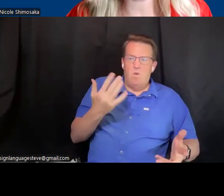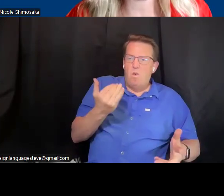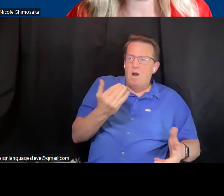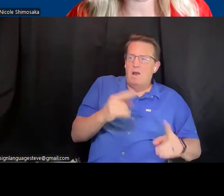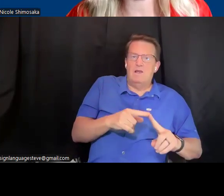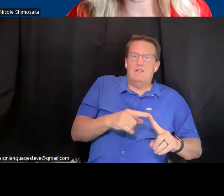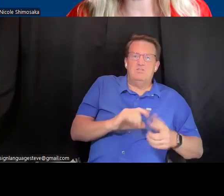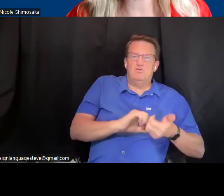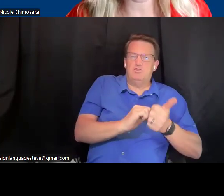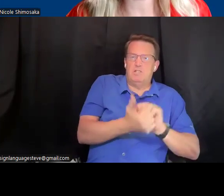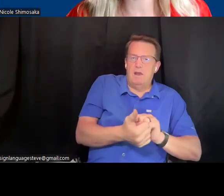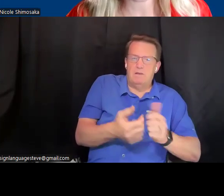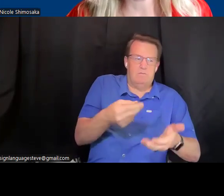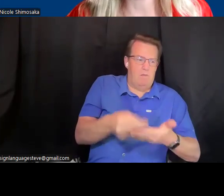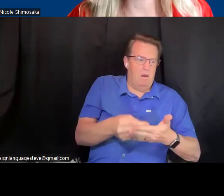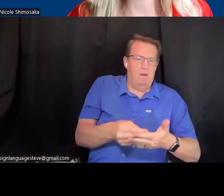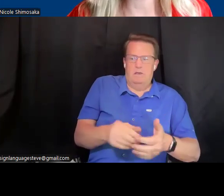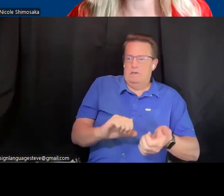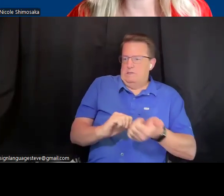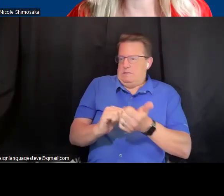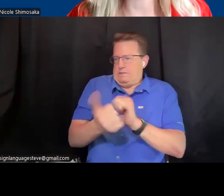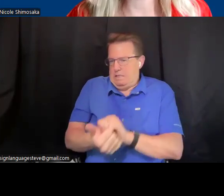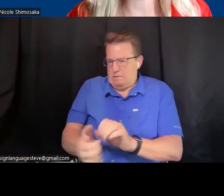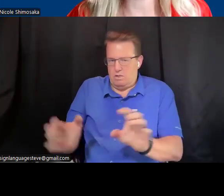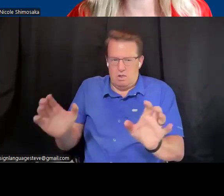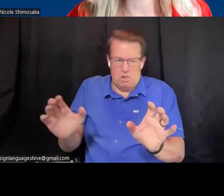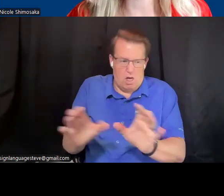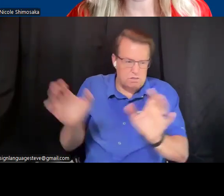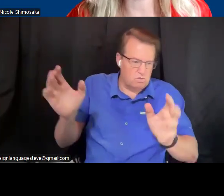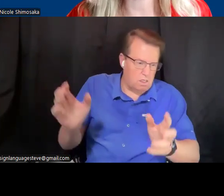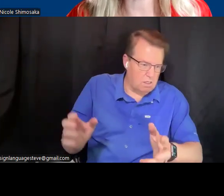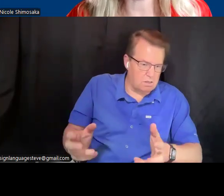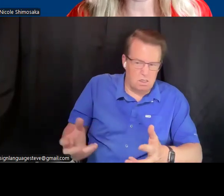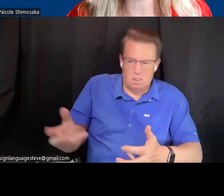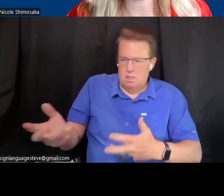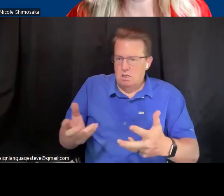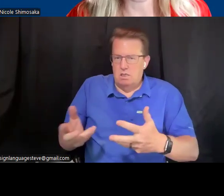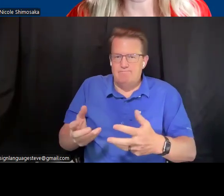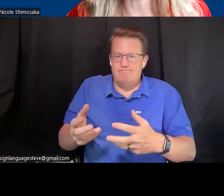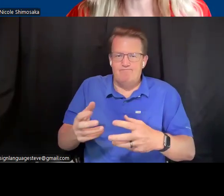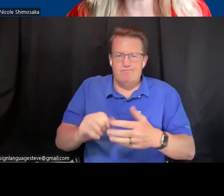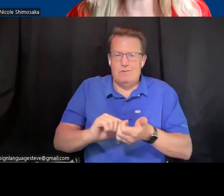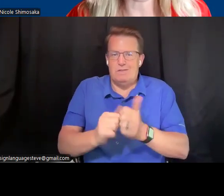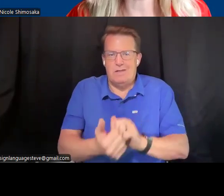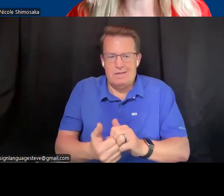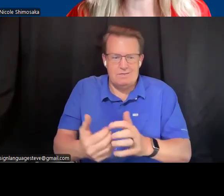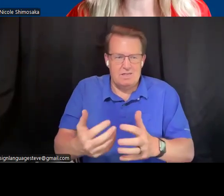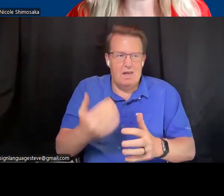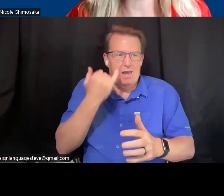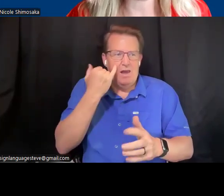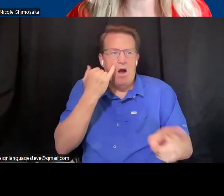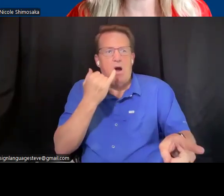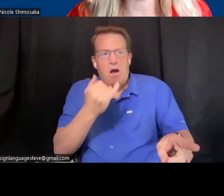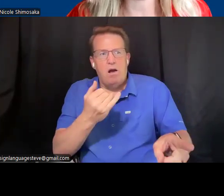any changing in contracts, or any mitigating of impacts that might unfold as we make